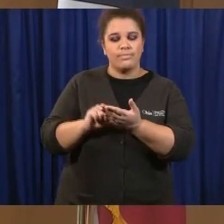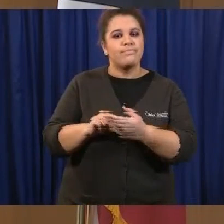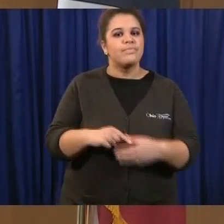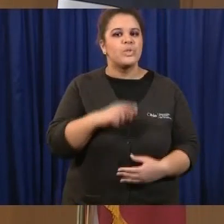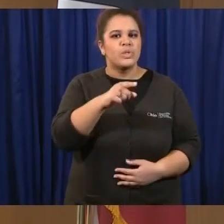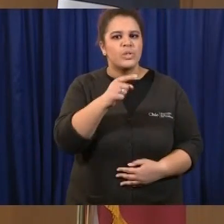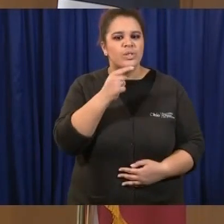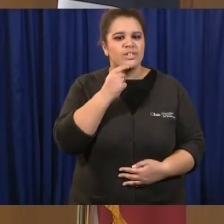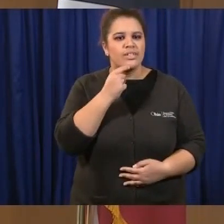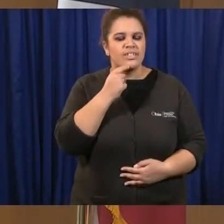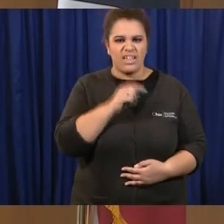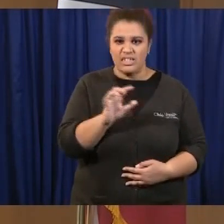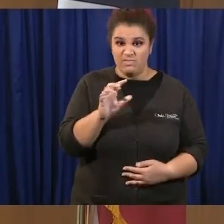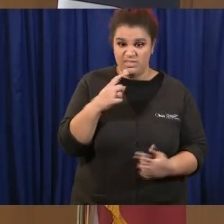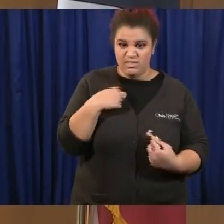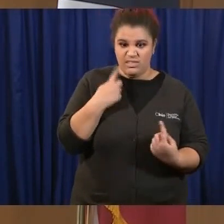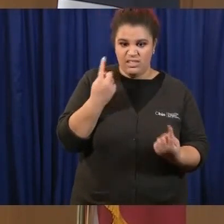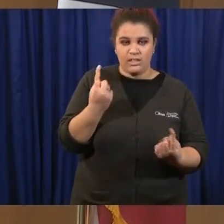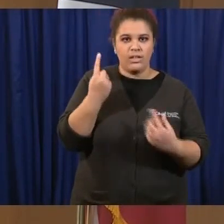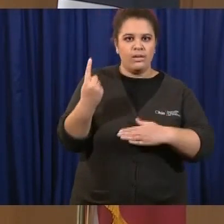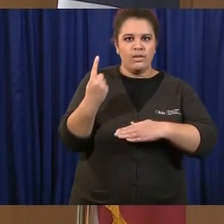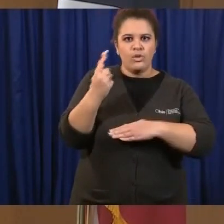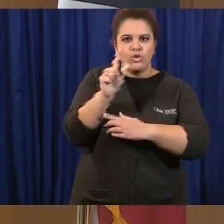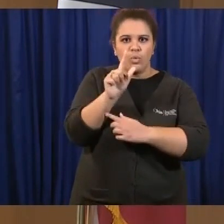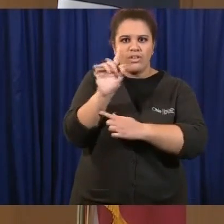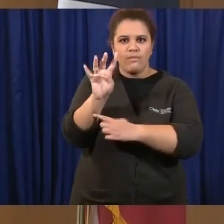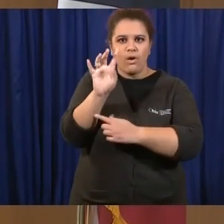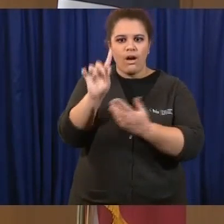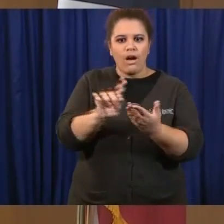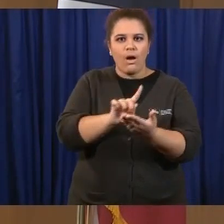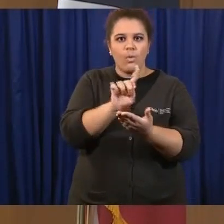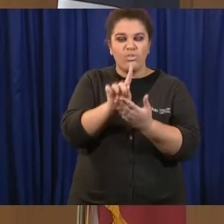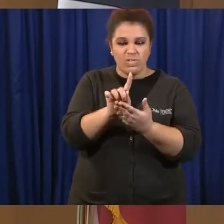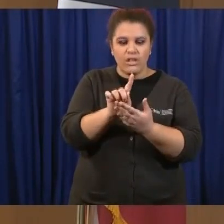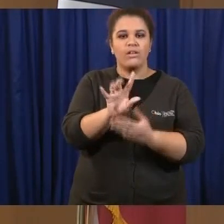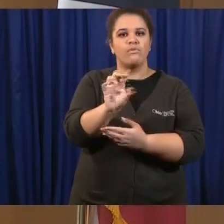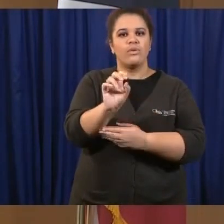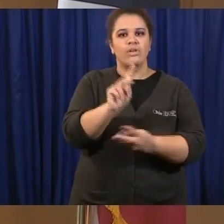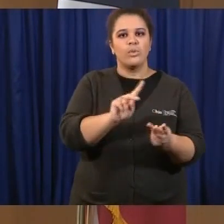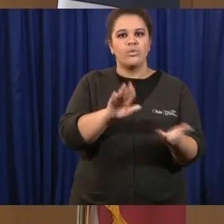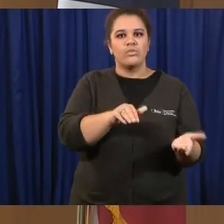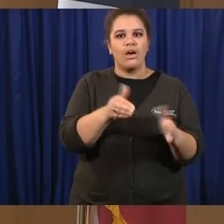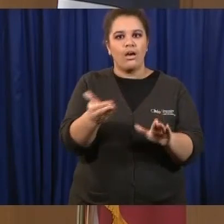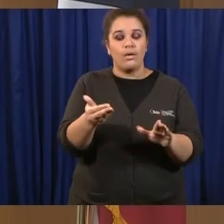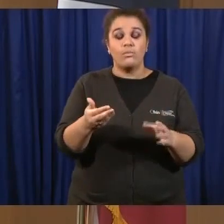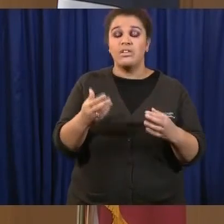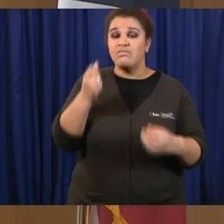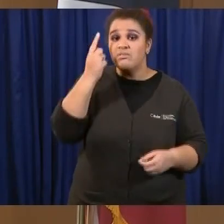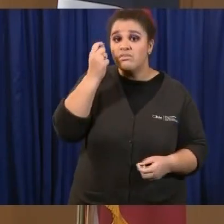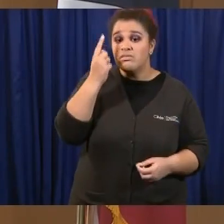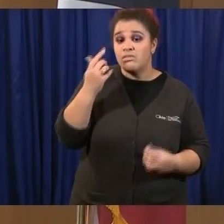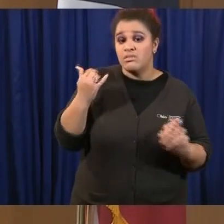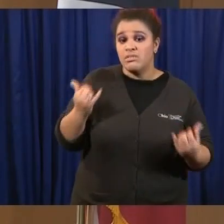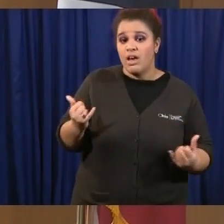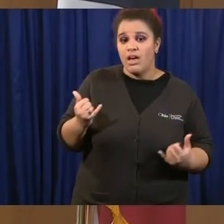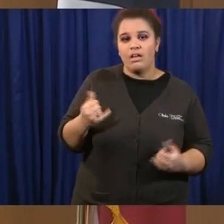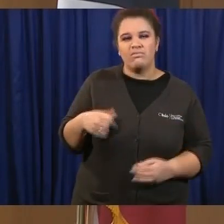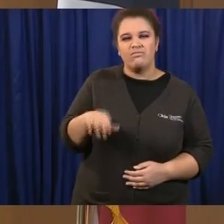coronavirus website dashboard is showing revised numbers for the past few days that would indicate that there are